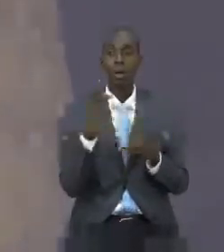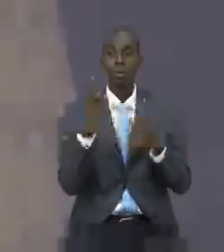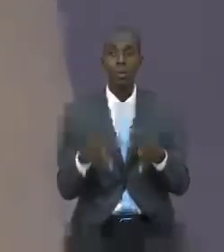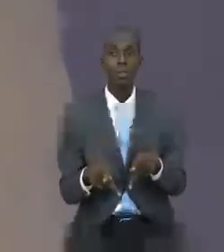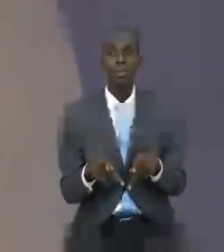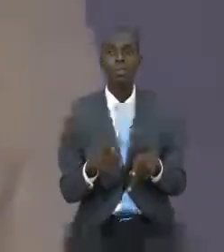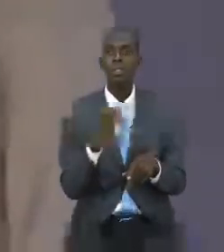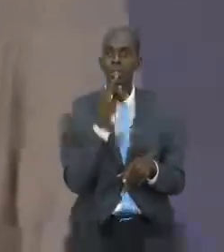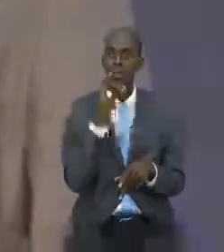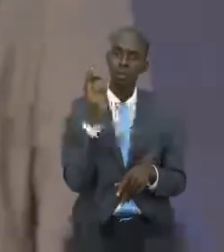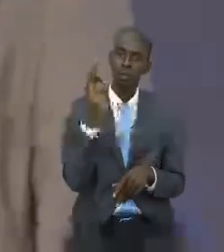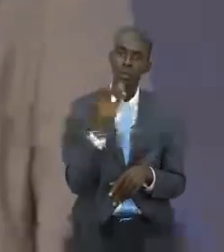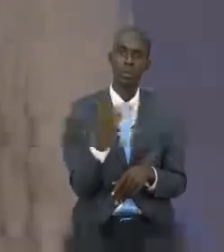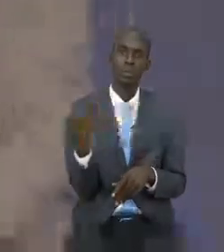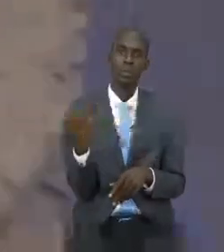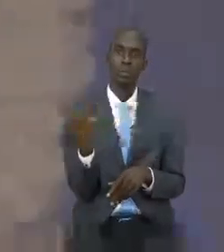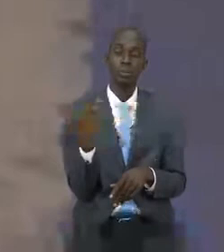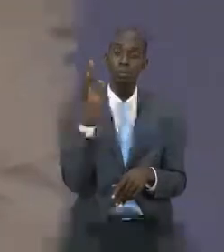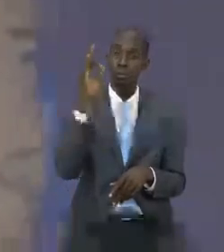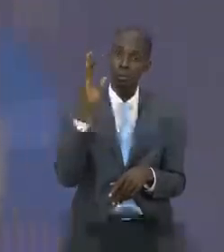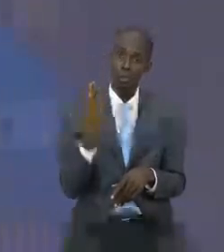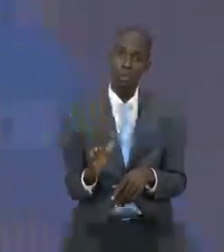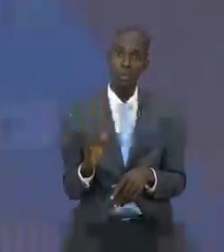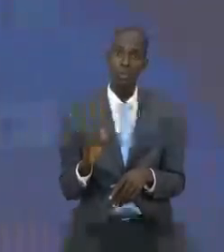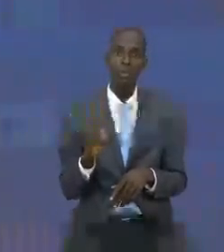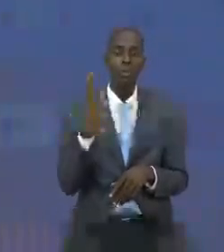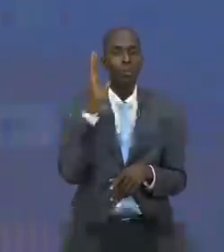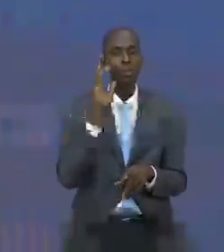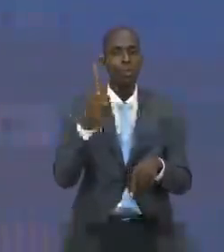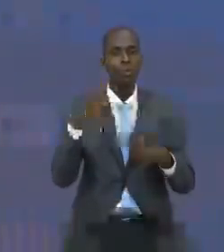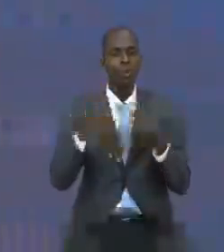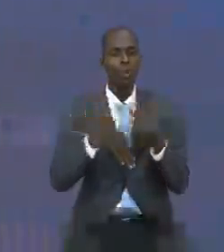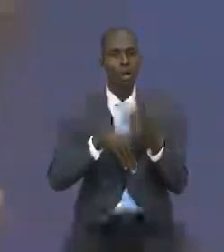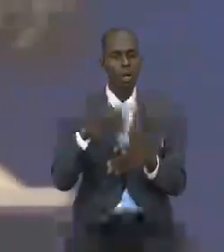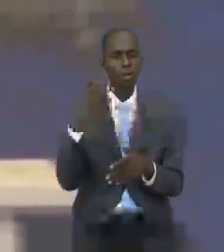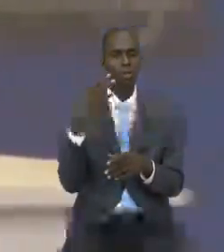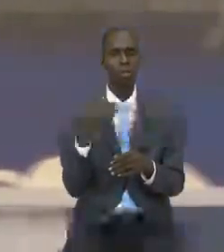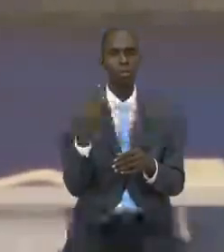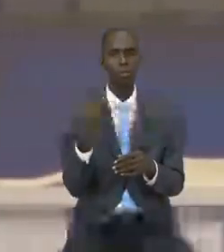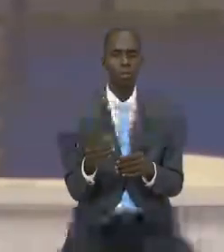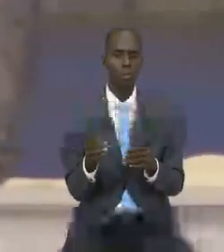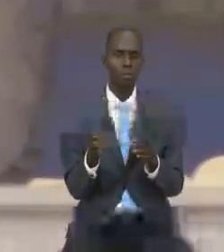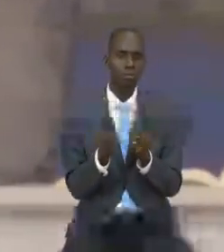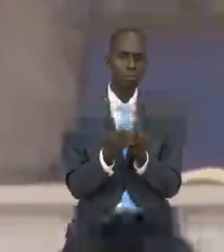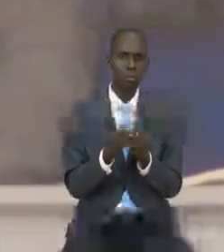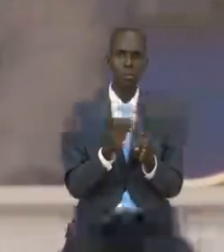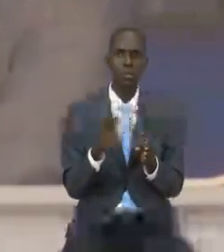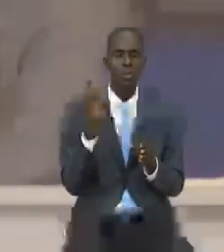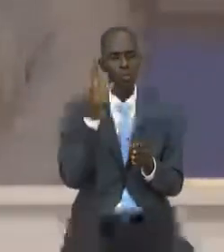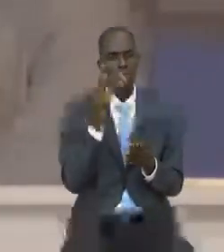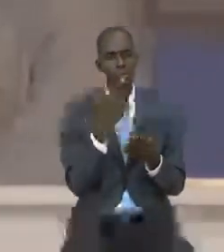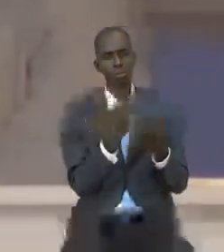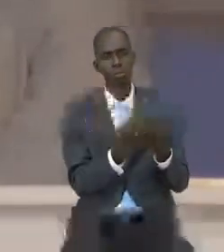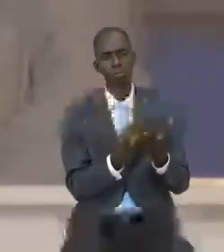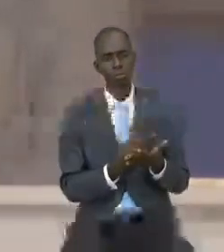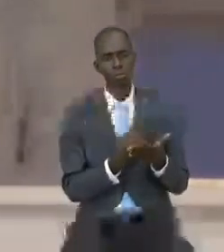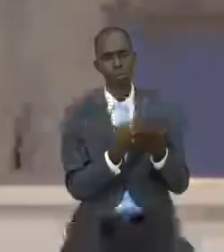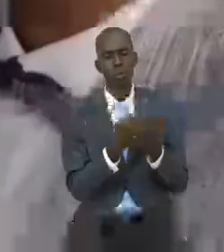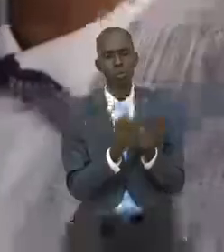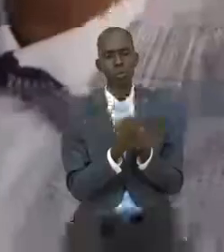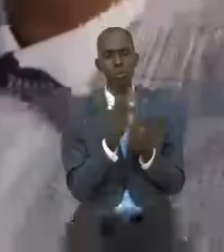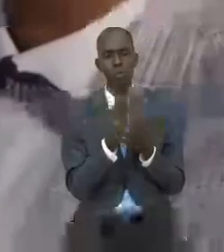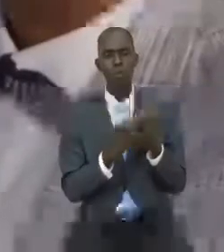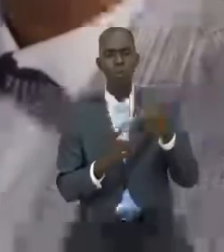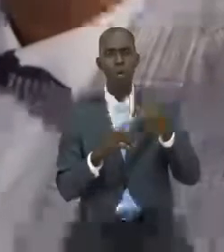is preaching, minister, they will go out of the meeting, they'll be discussing with somebody outside